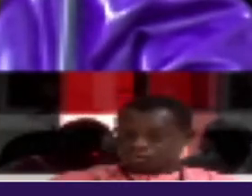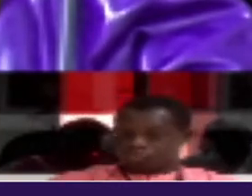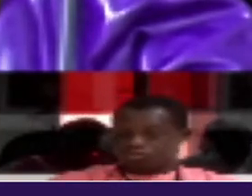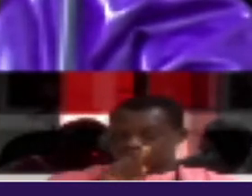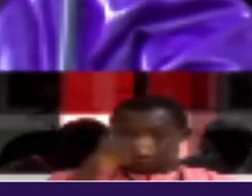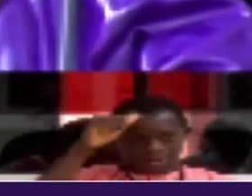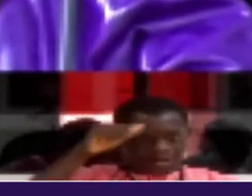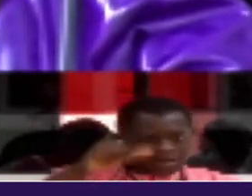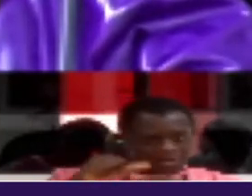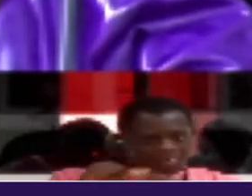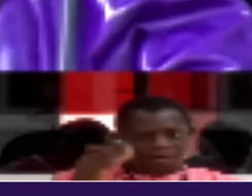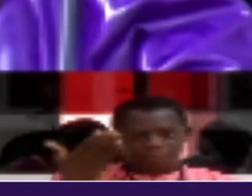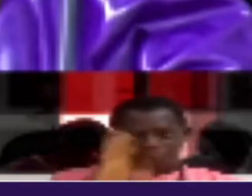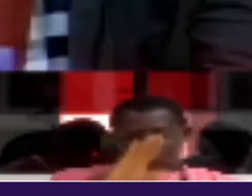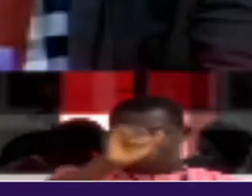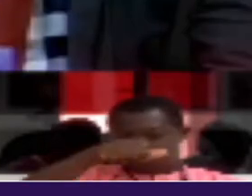from your team.